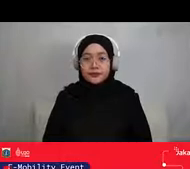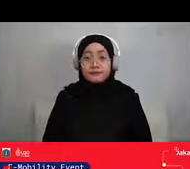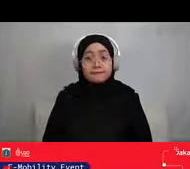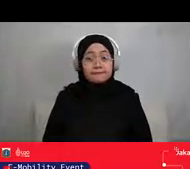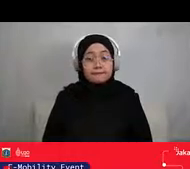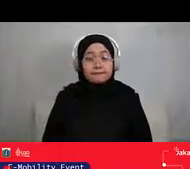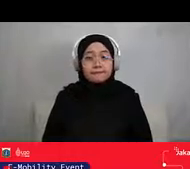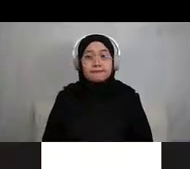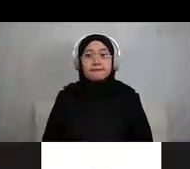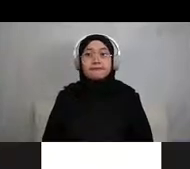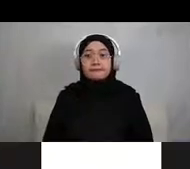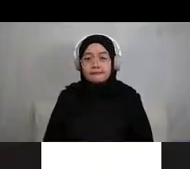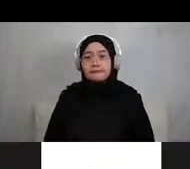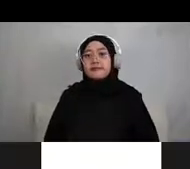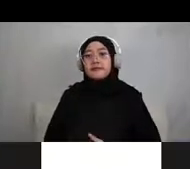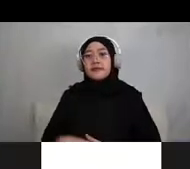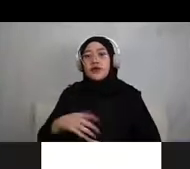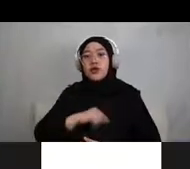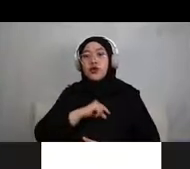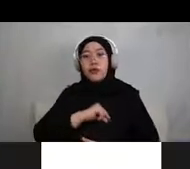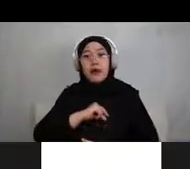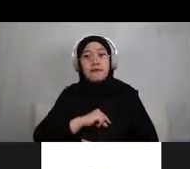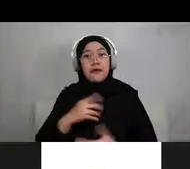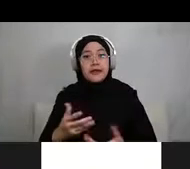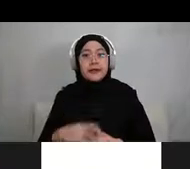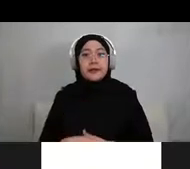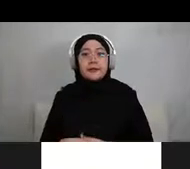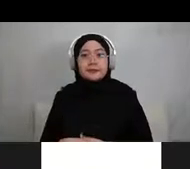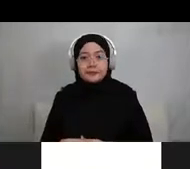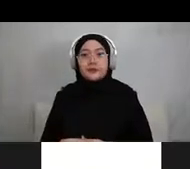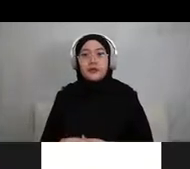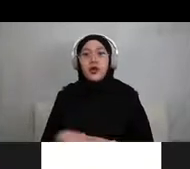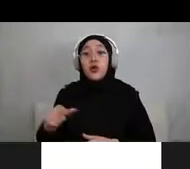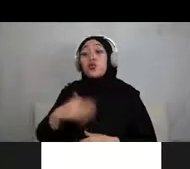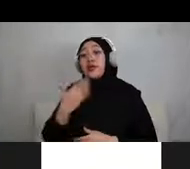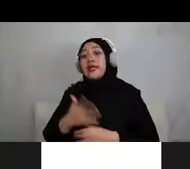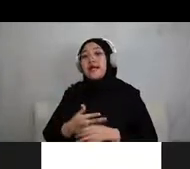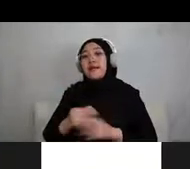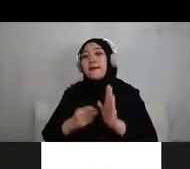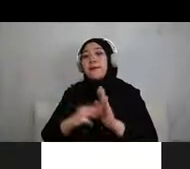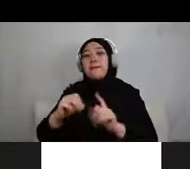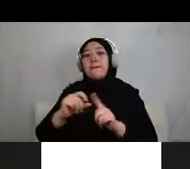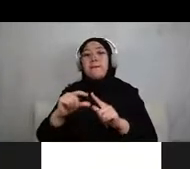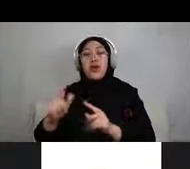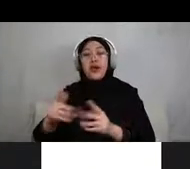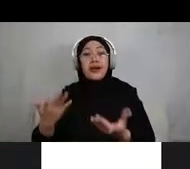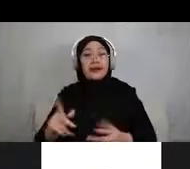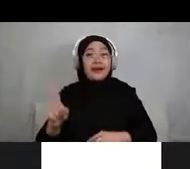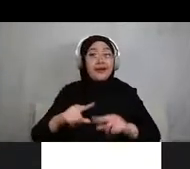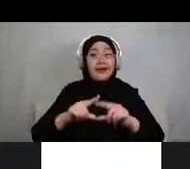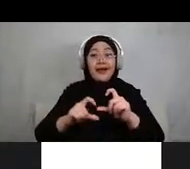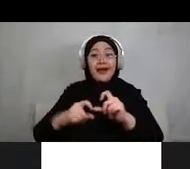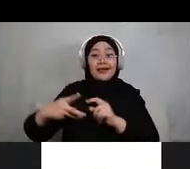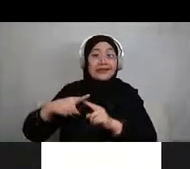they are utilizing their own capital assets. And the most important thing is the second life of the battery. After the